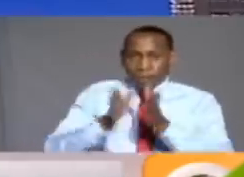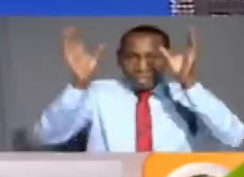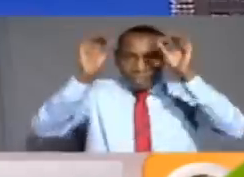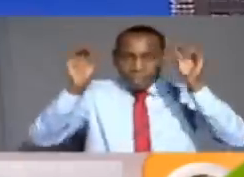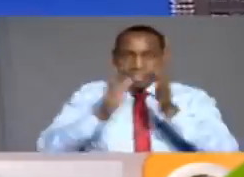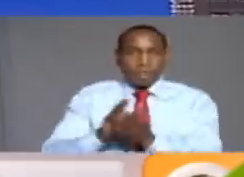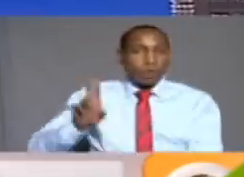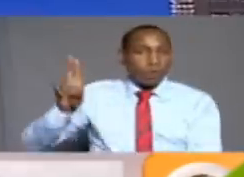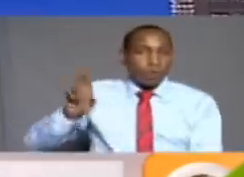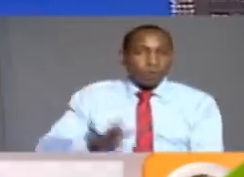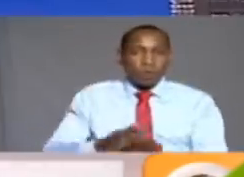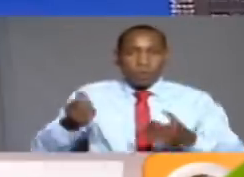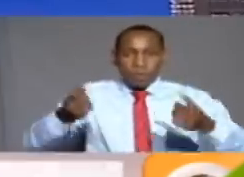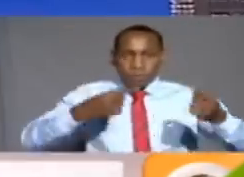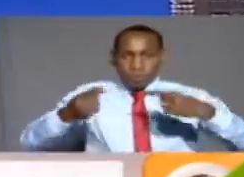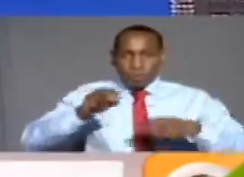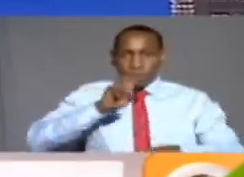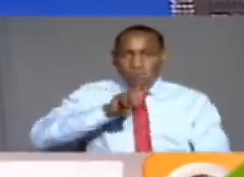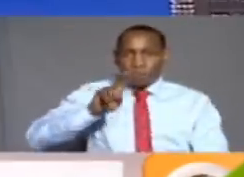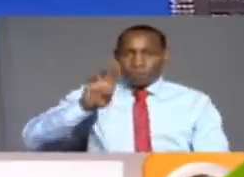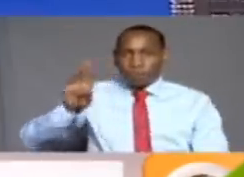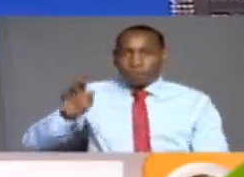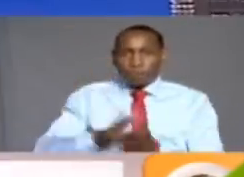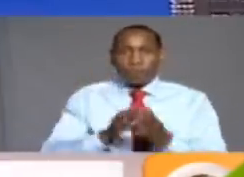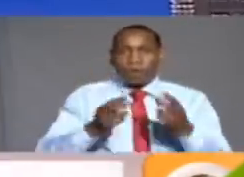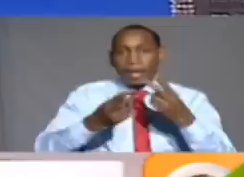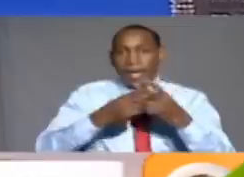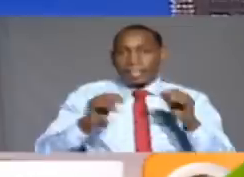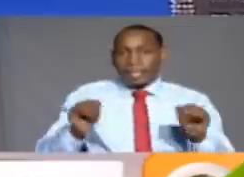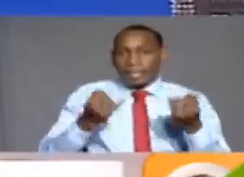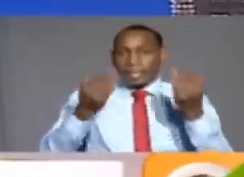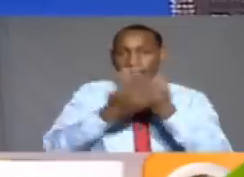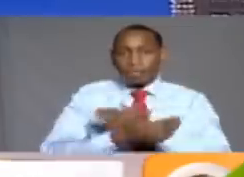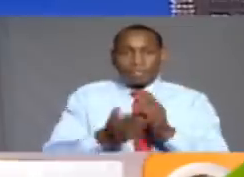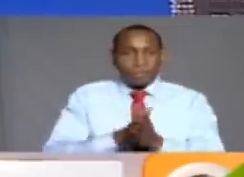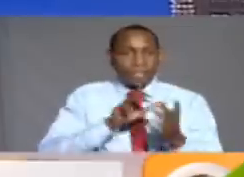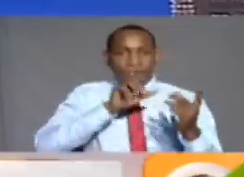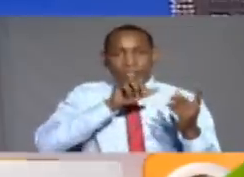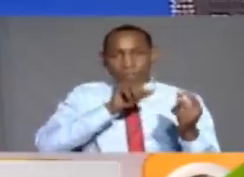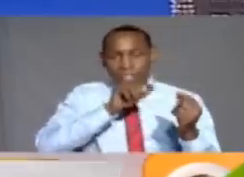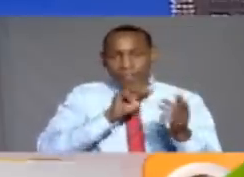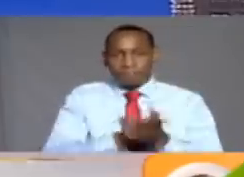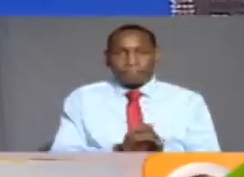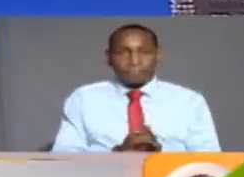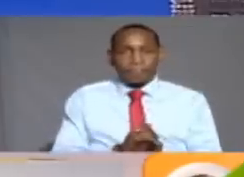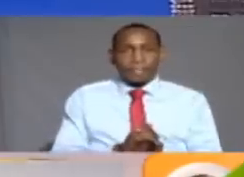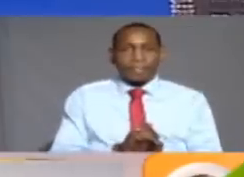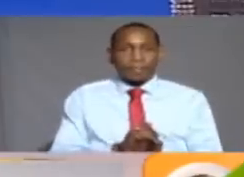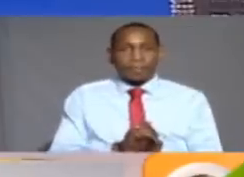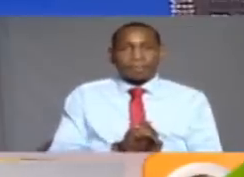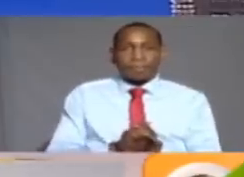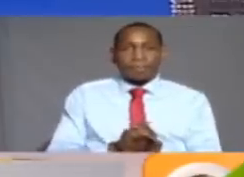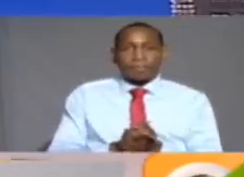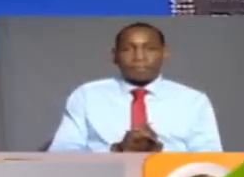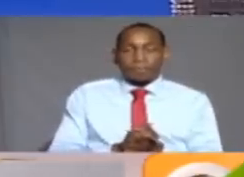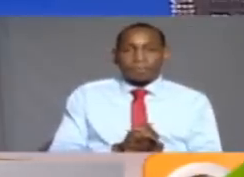president, Uhuru Kenyatta. Text us on 24422, use the hashtag NewsNight. On Twitter, we have, of course, in